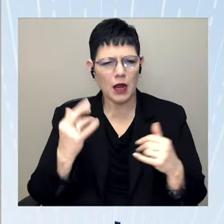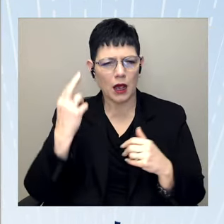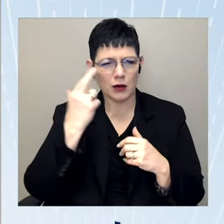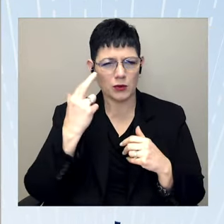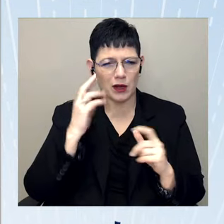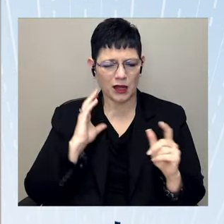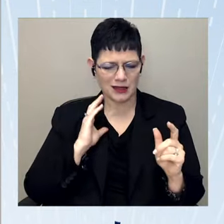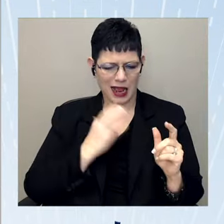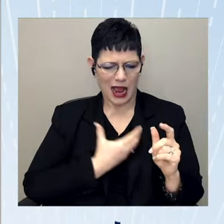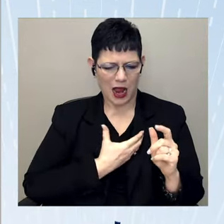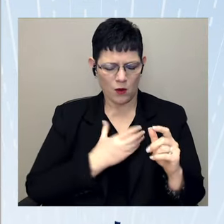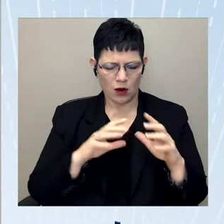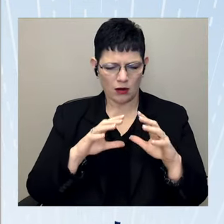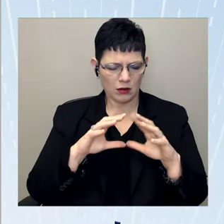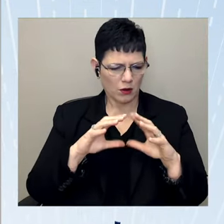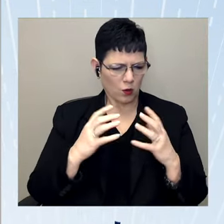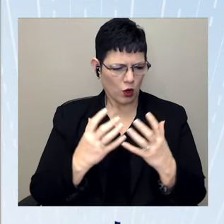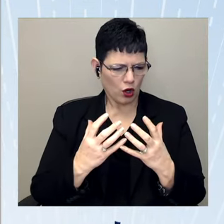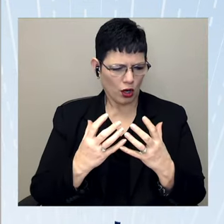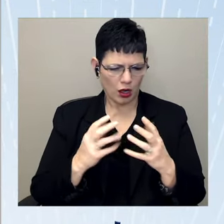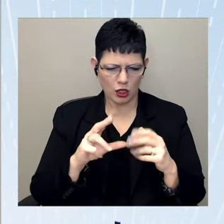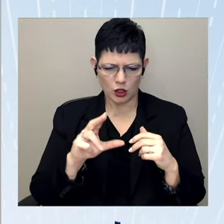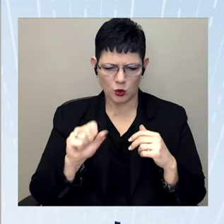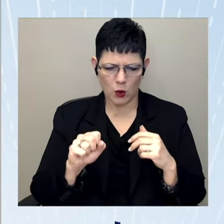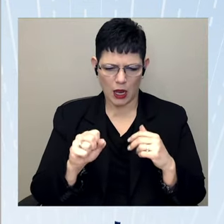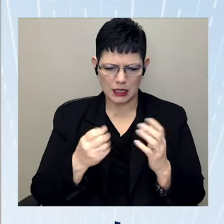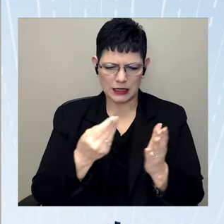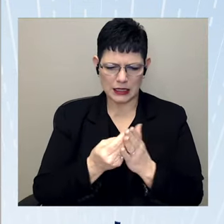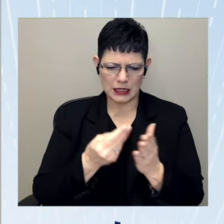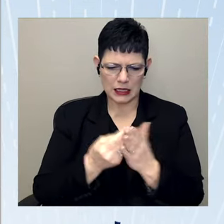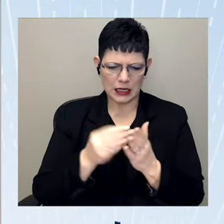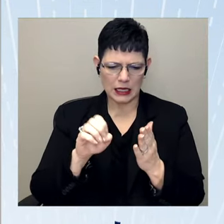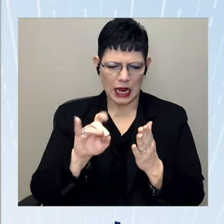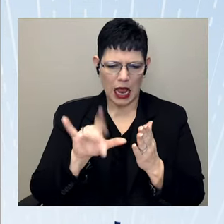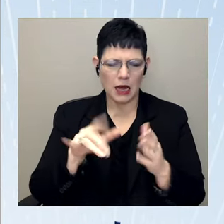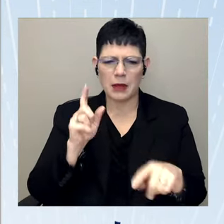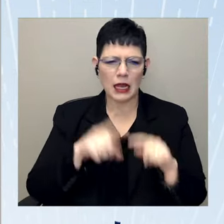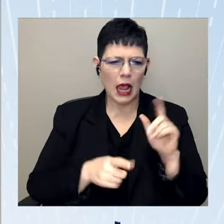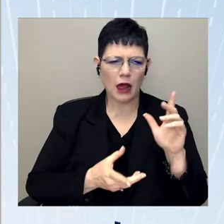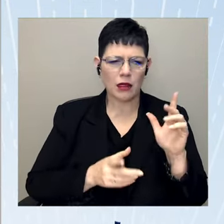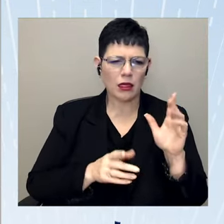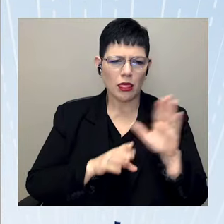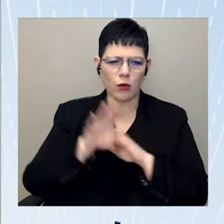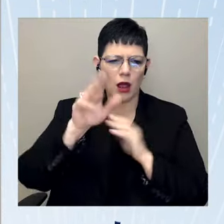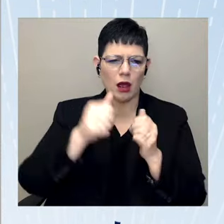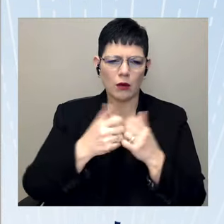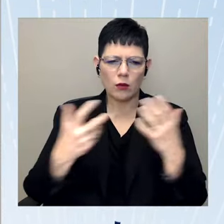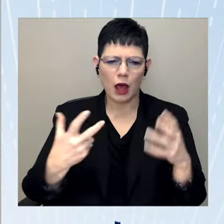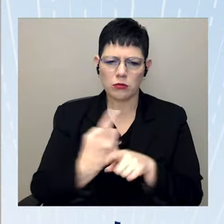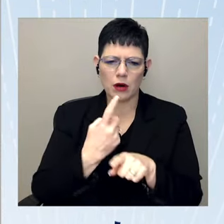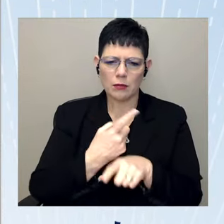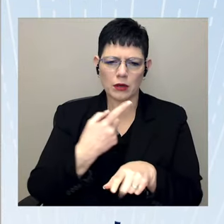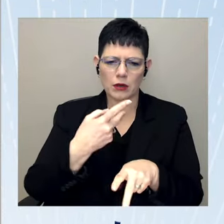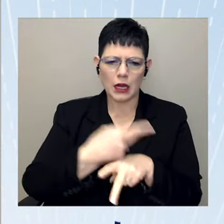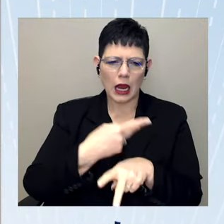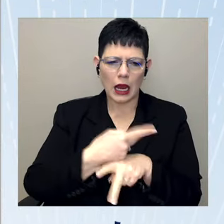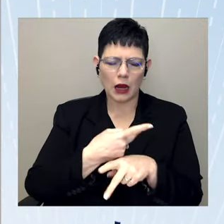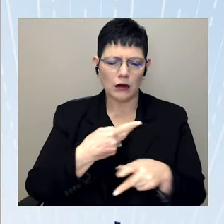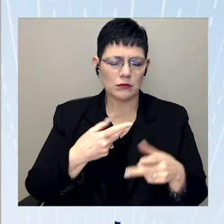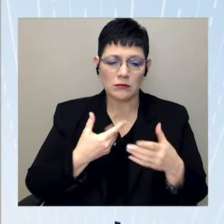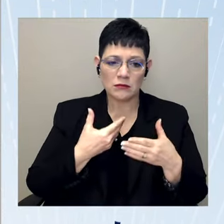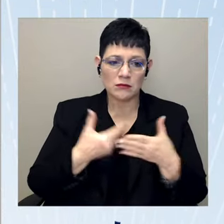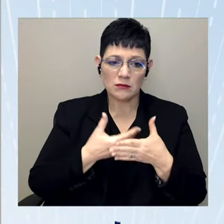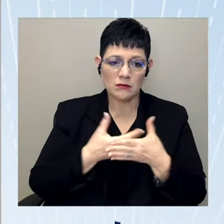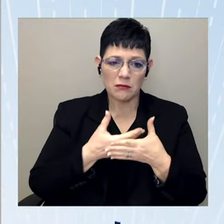is about care. Our economy cannot thrive without care, whether it's the newborn or it's our